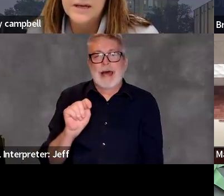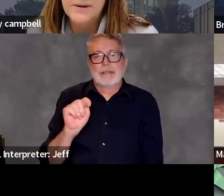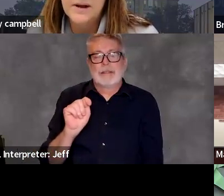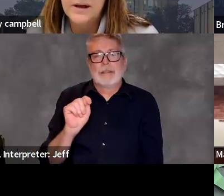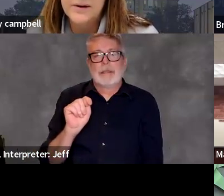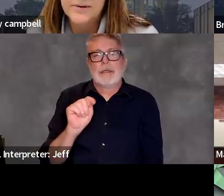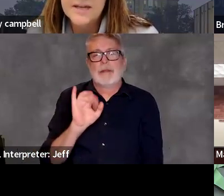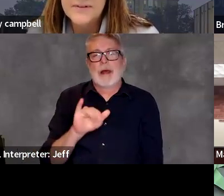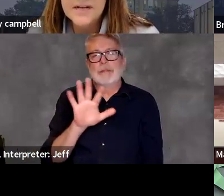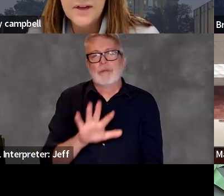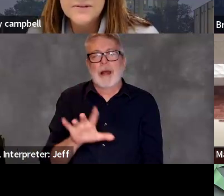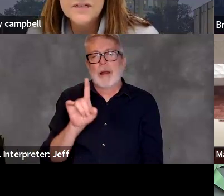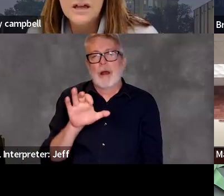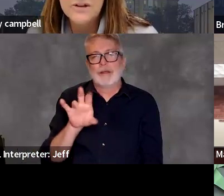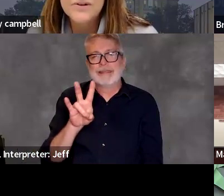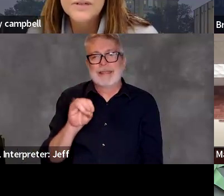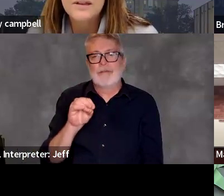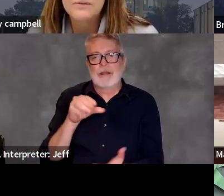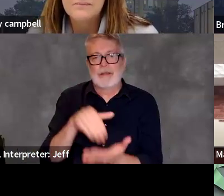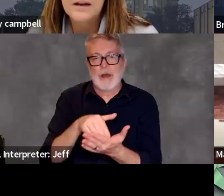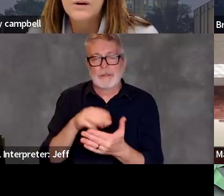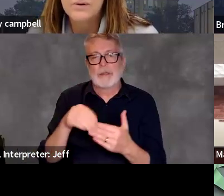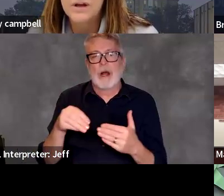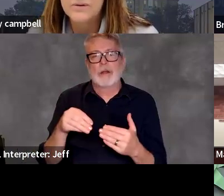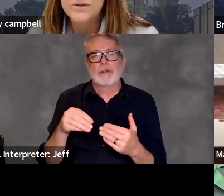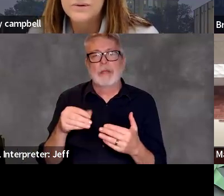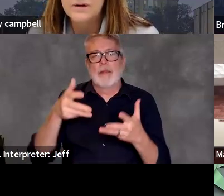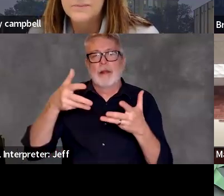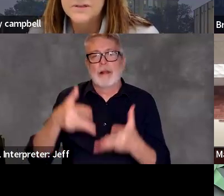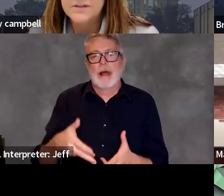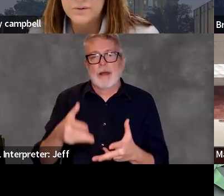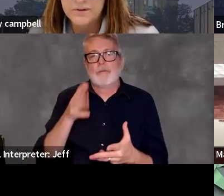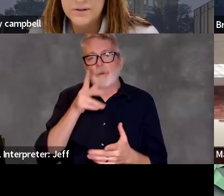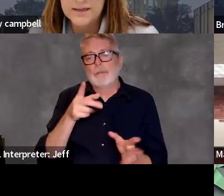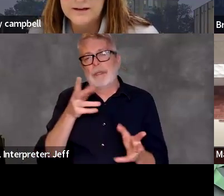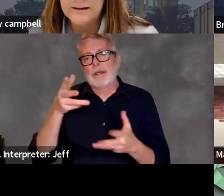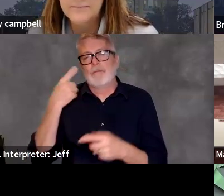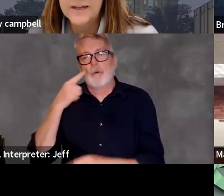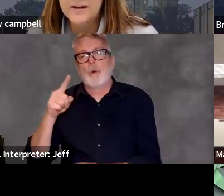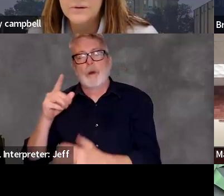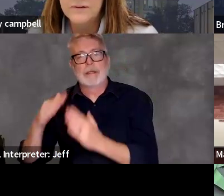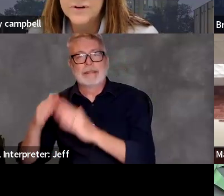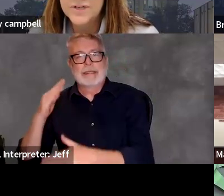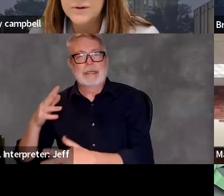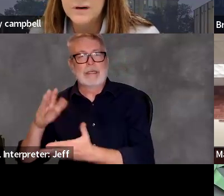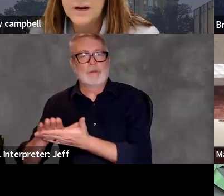was only about $170,000, and the remainder would go to an urban school.